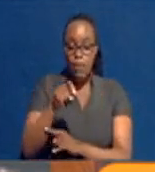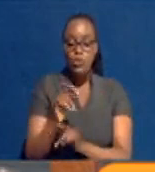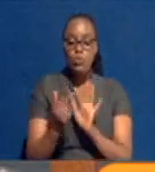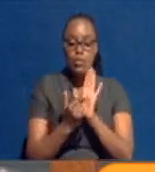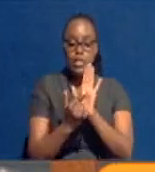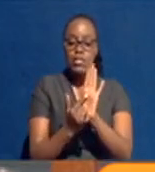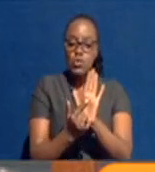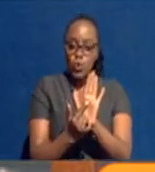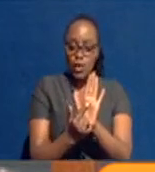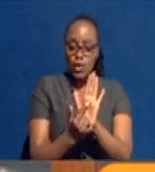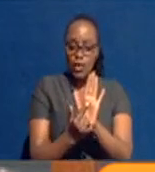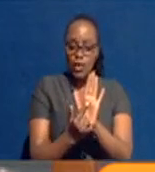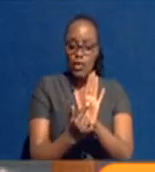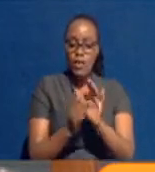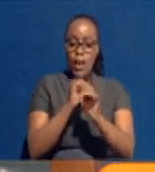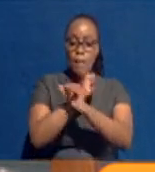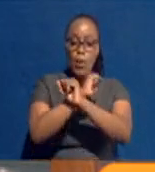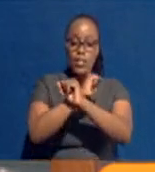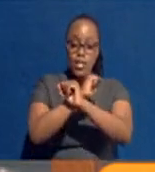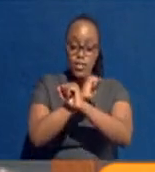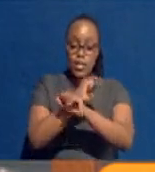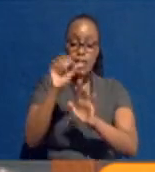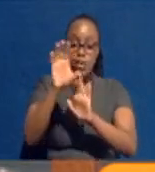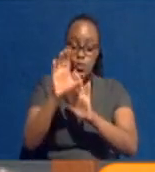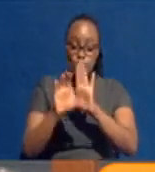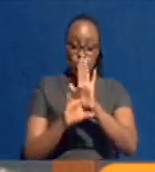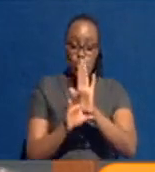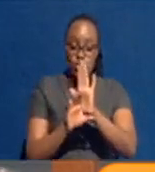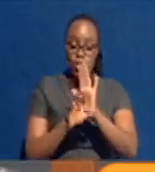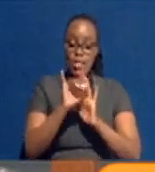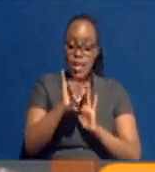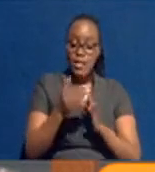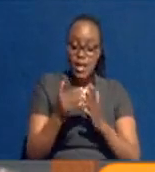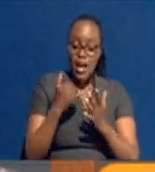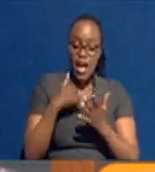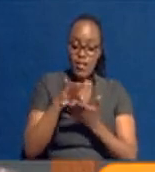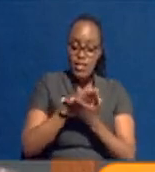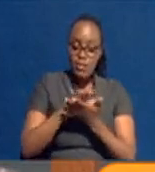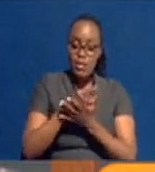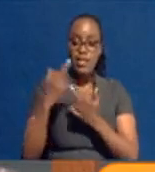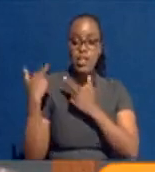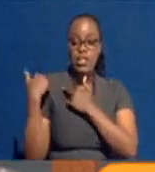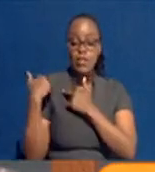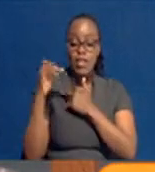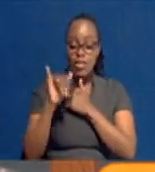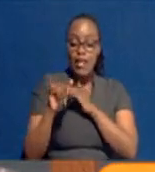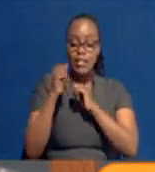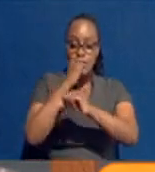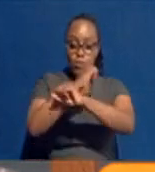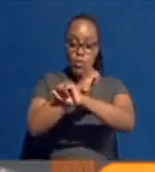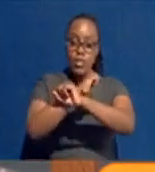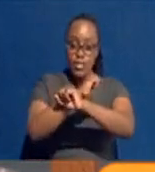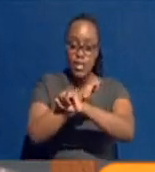the side of protecting the Constitution, that their primary responsibility is protecting the